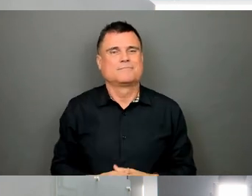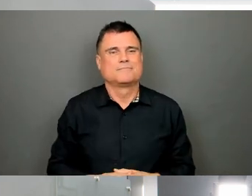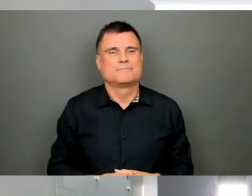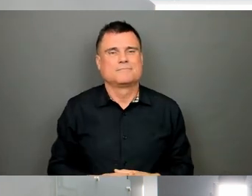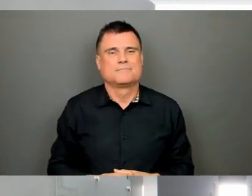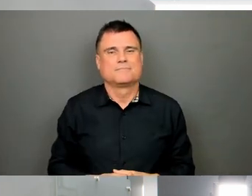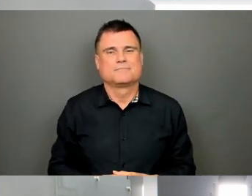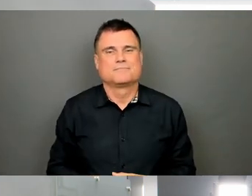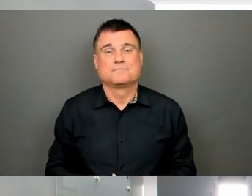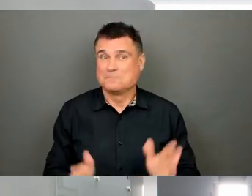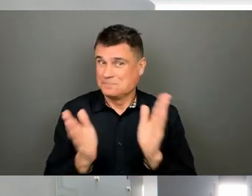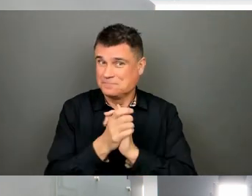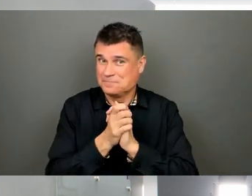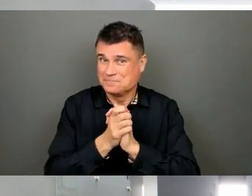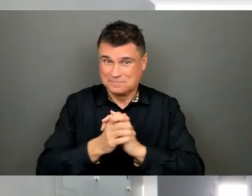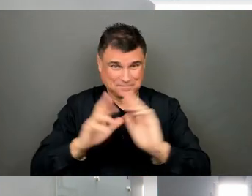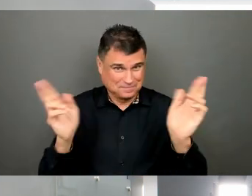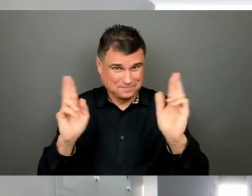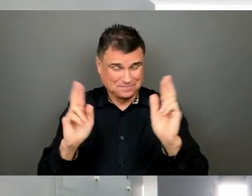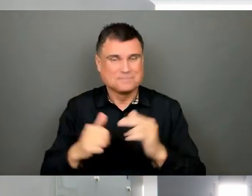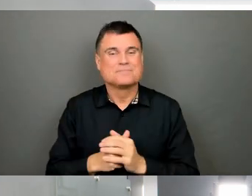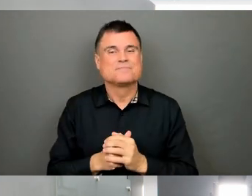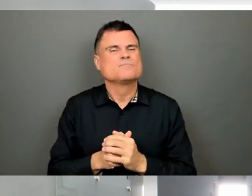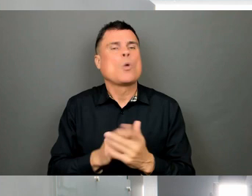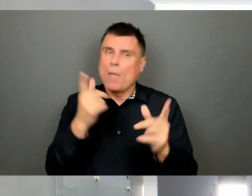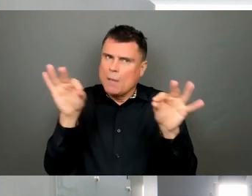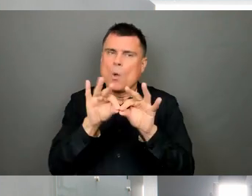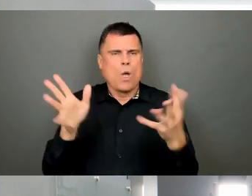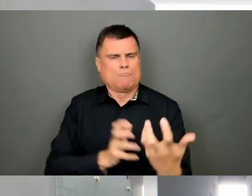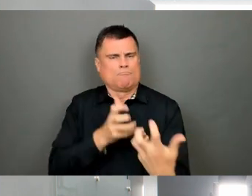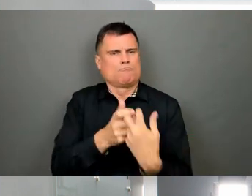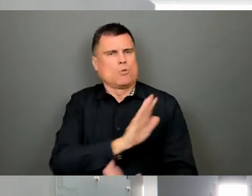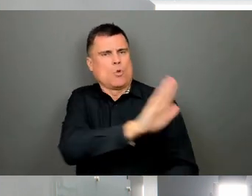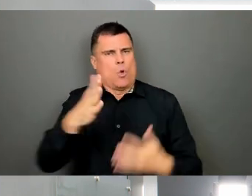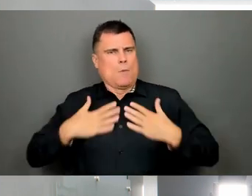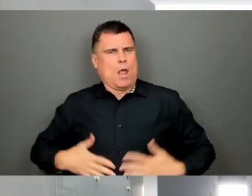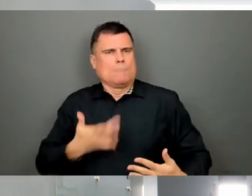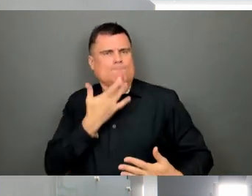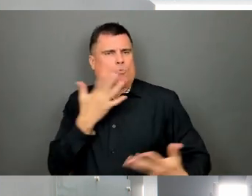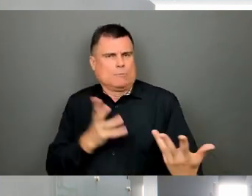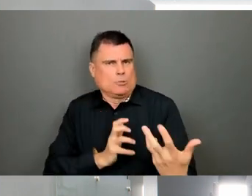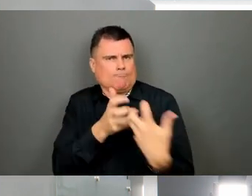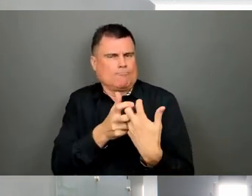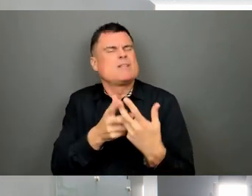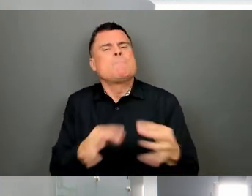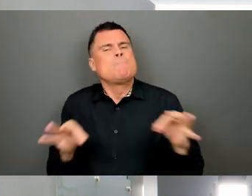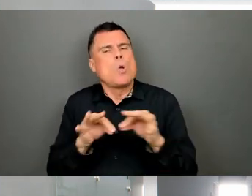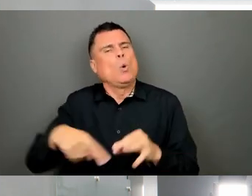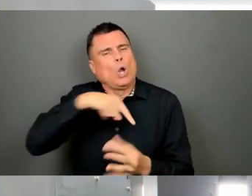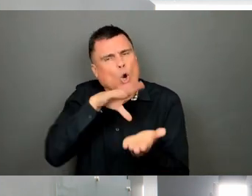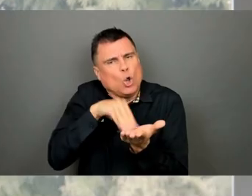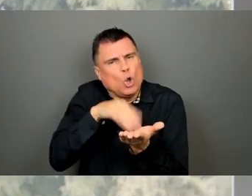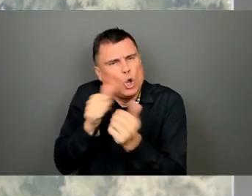All right, so now we're going to put all 3 moves together. Do the adaptations that work best for you. And remember, this is a dance class. We're all learning